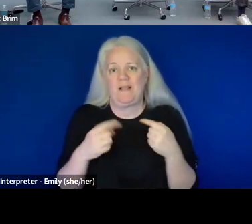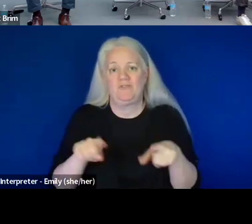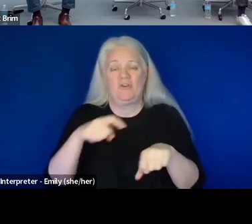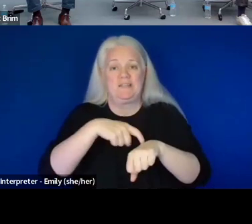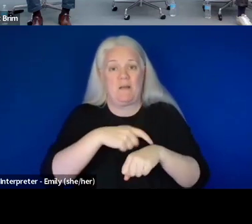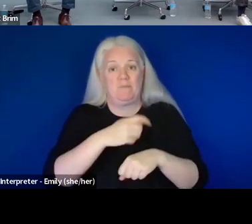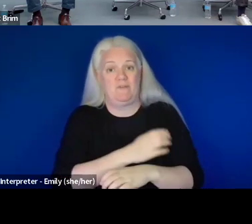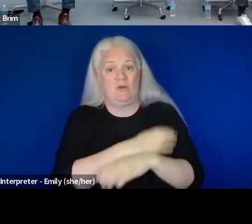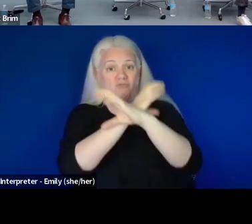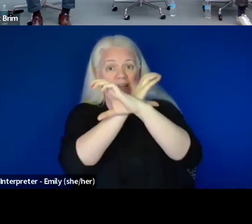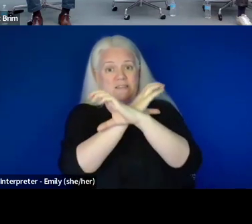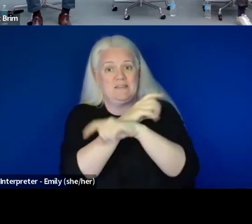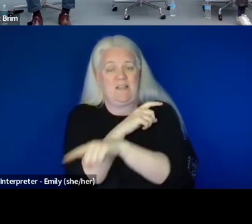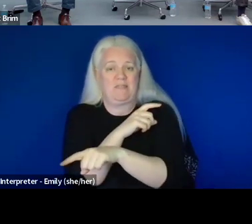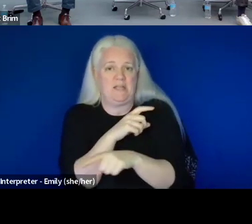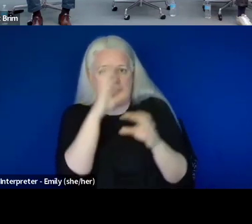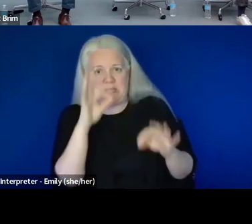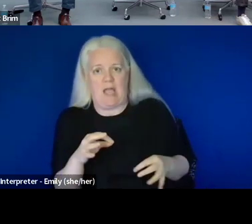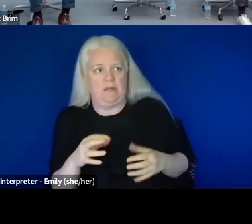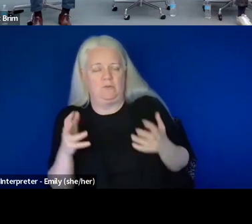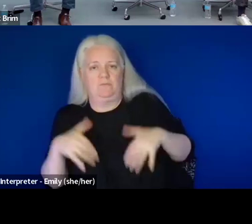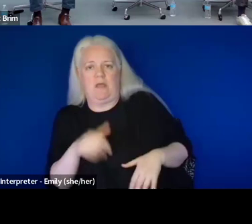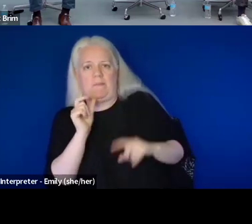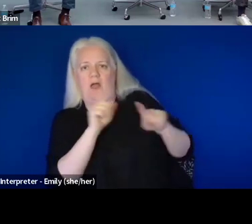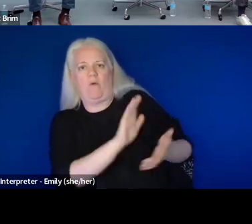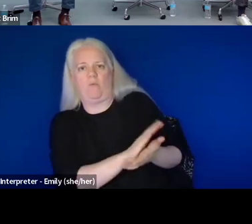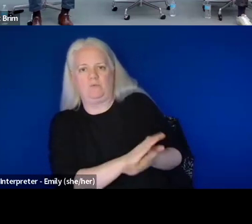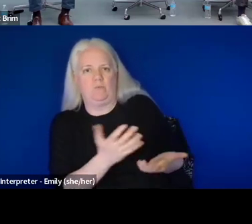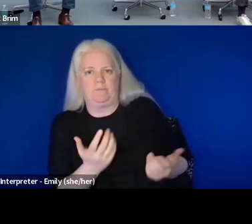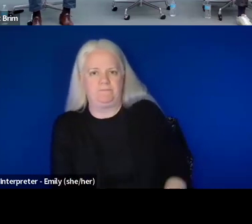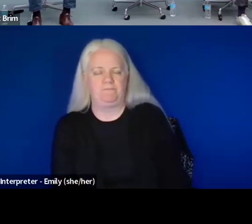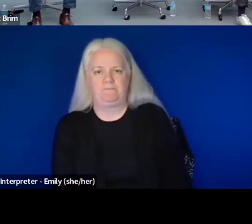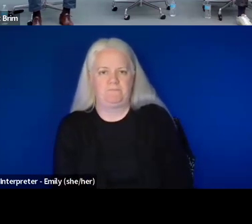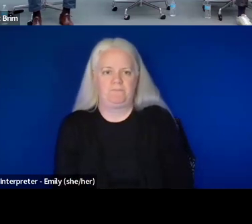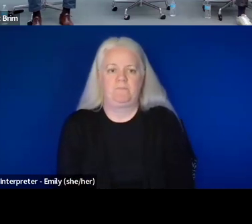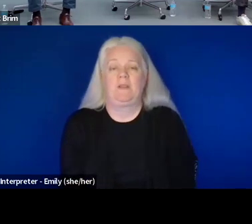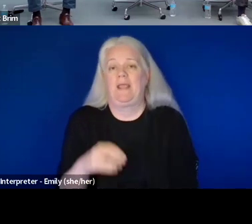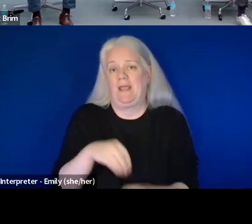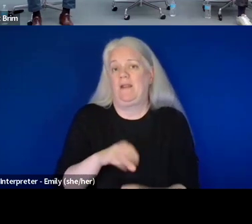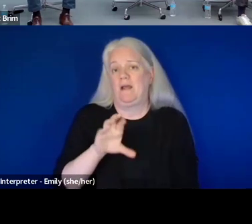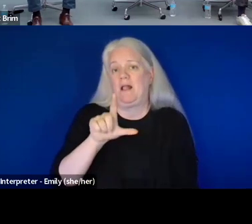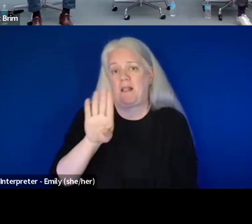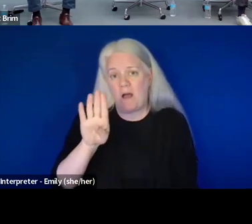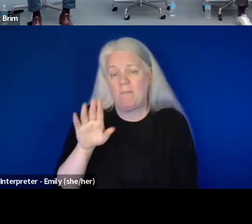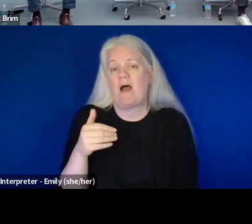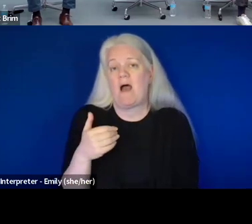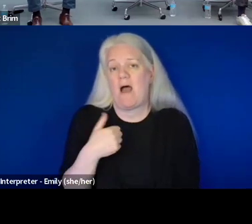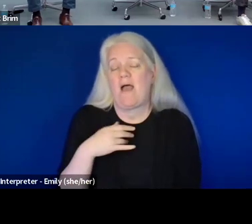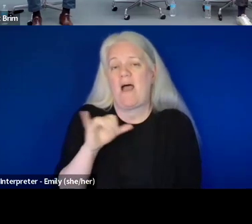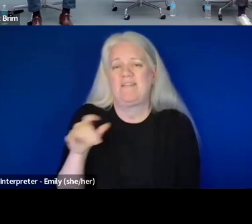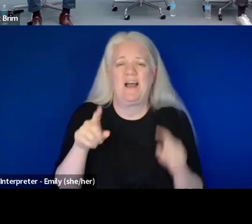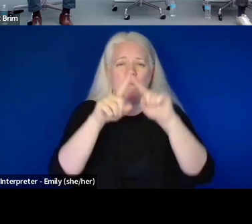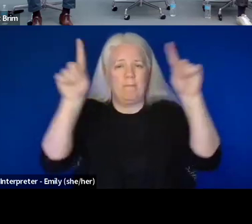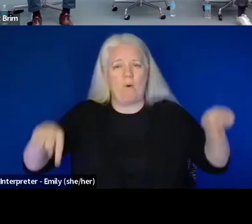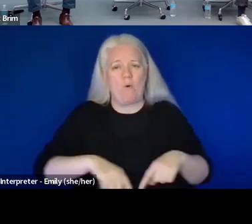while. One thing that I personally do in the club is I have like a cork board and I put